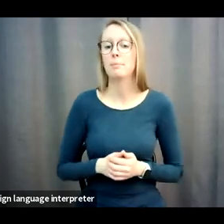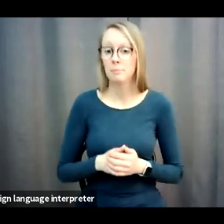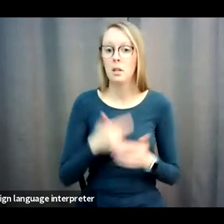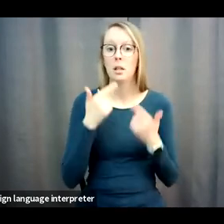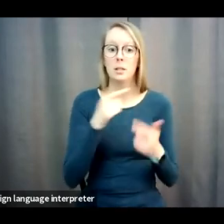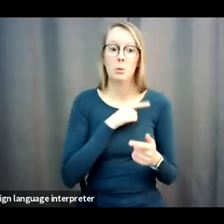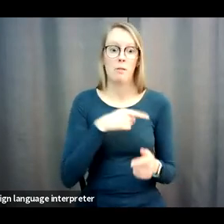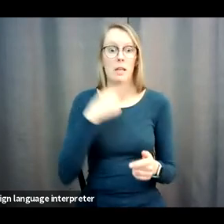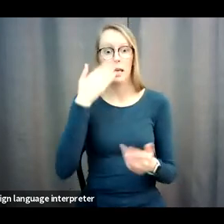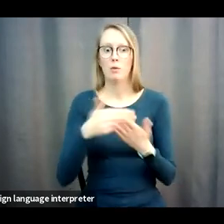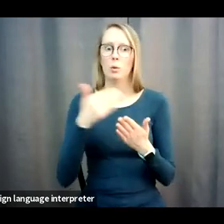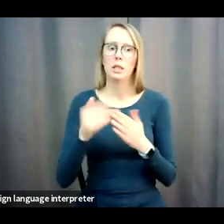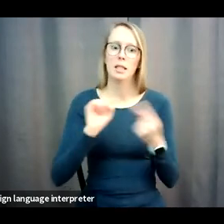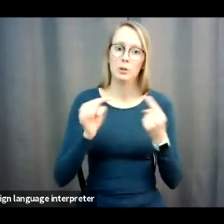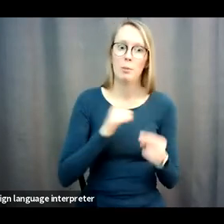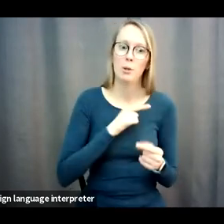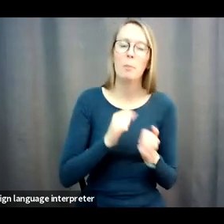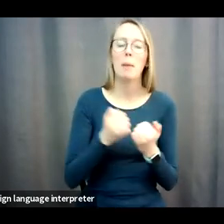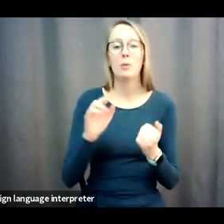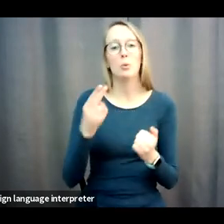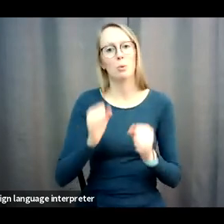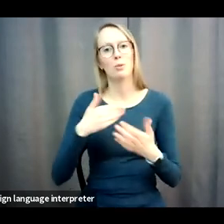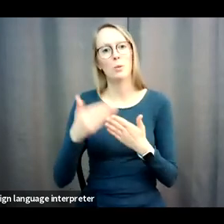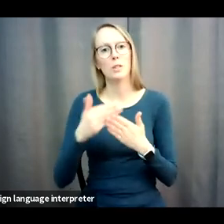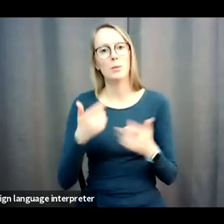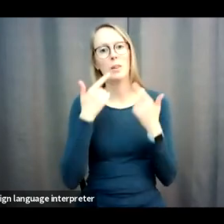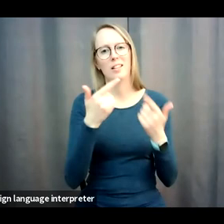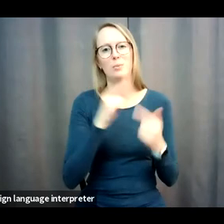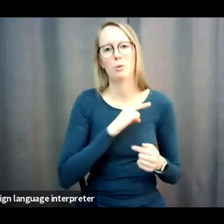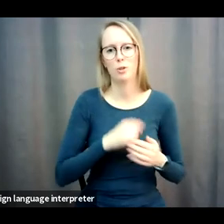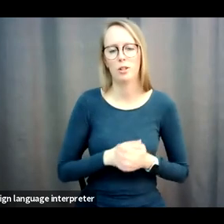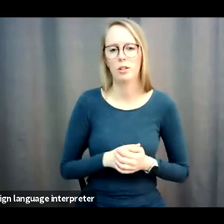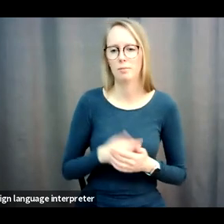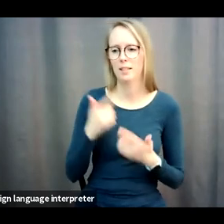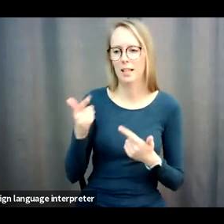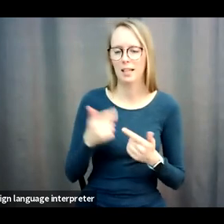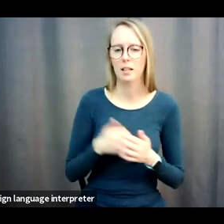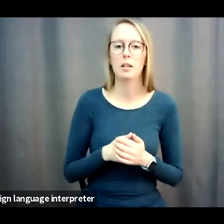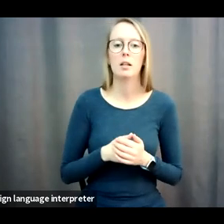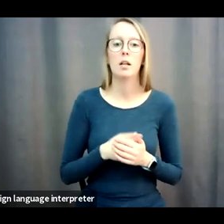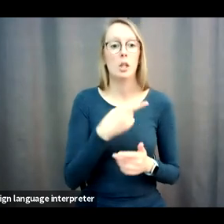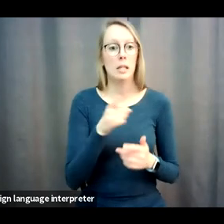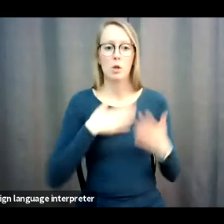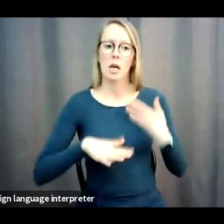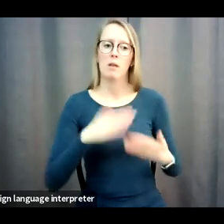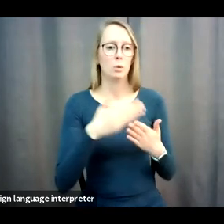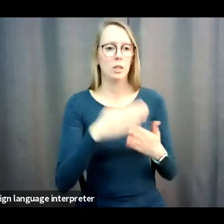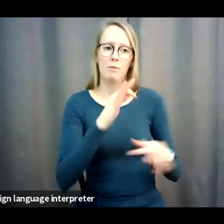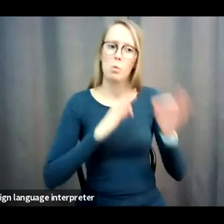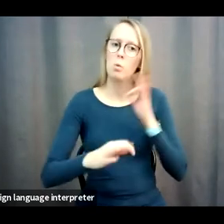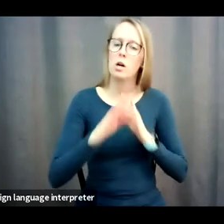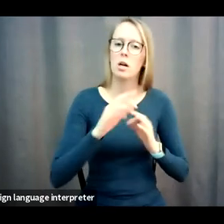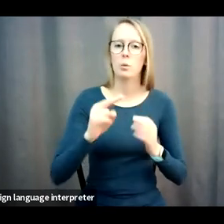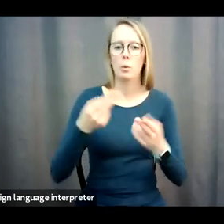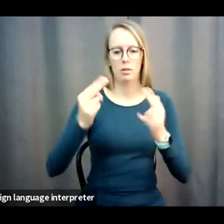this discussion, but we do need to move along. So again, thank you so much. Please thank you. Questions coming. And now we move to the